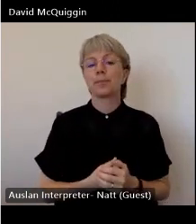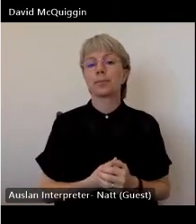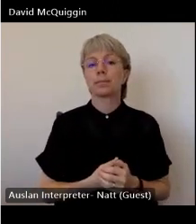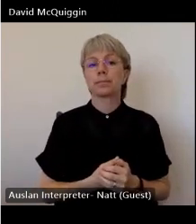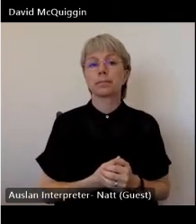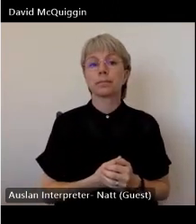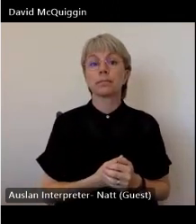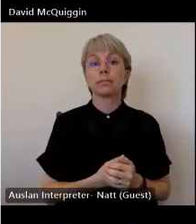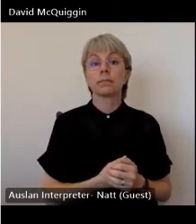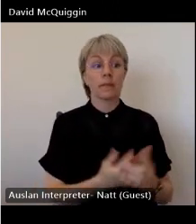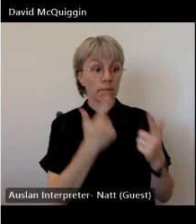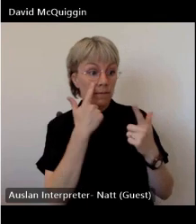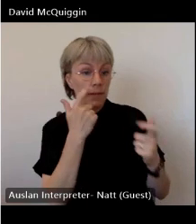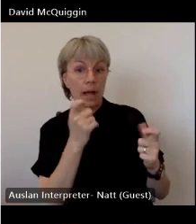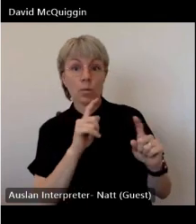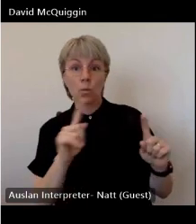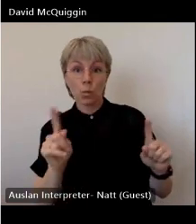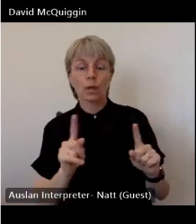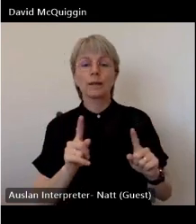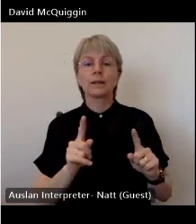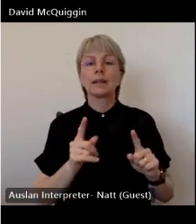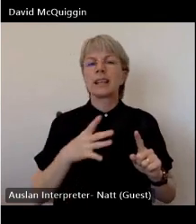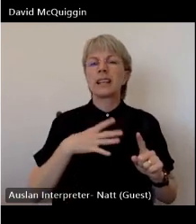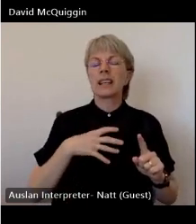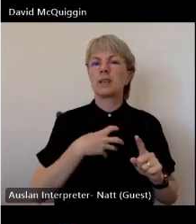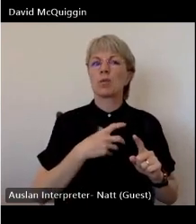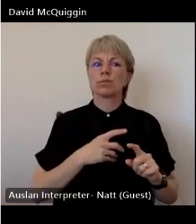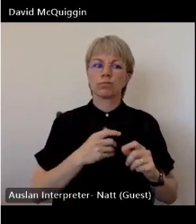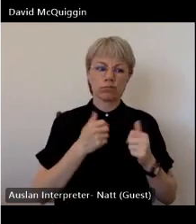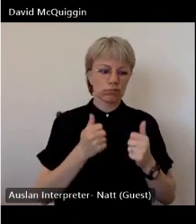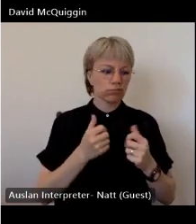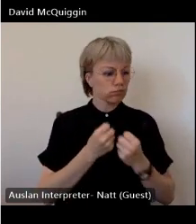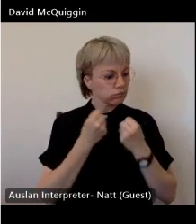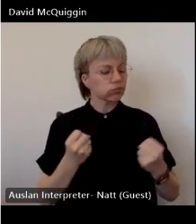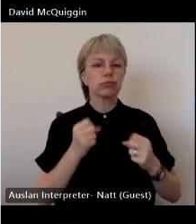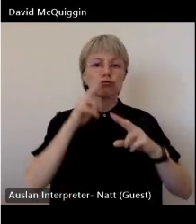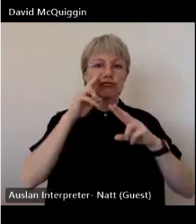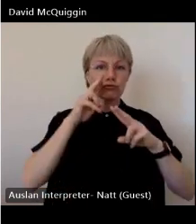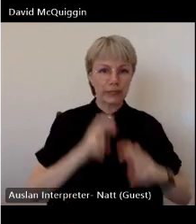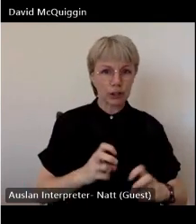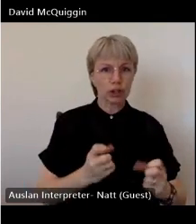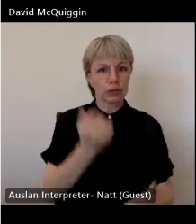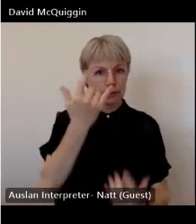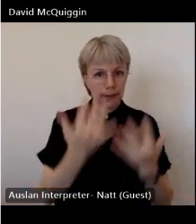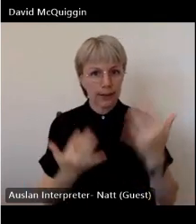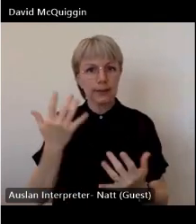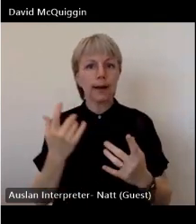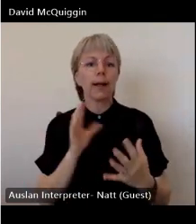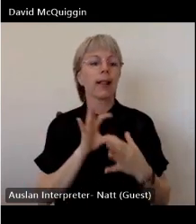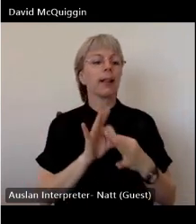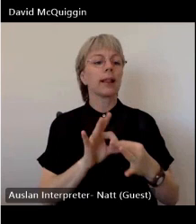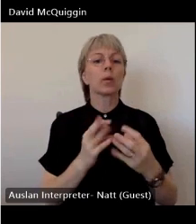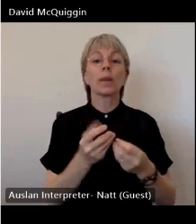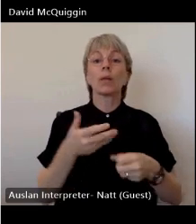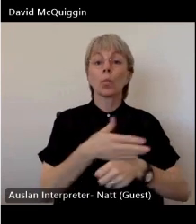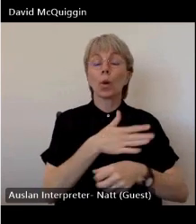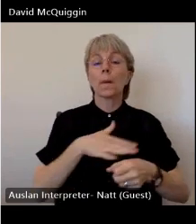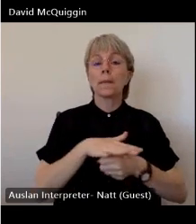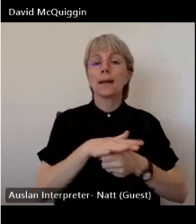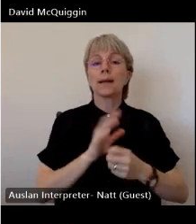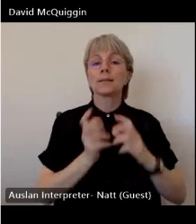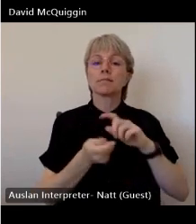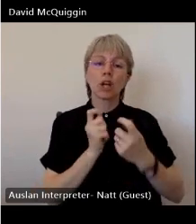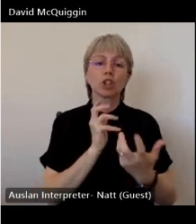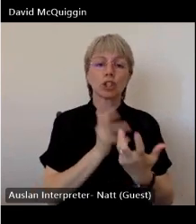findings included building in-depth qualitative research and case studies on specific aspects of employment, including workplace